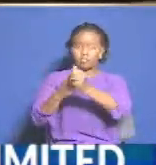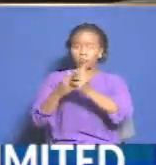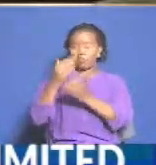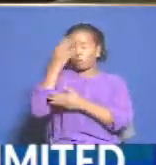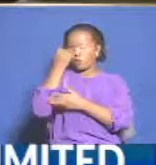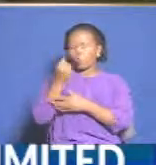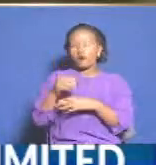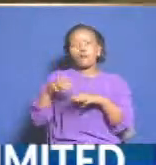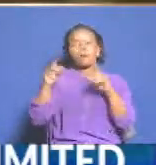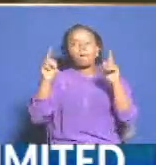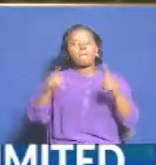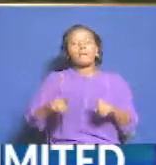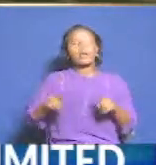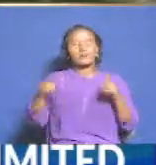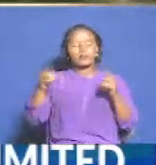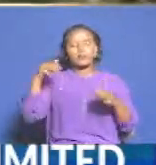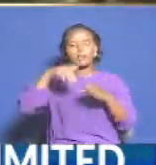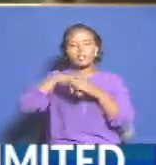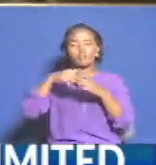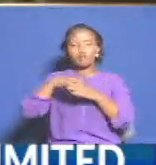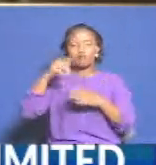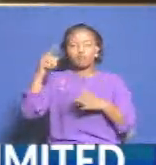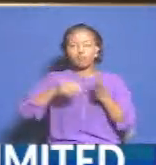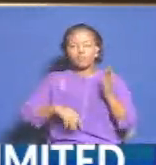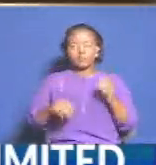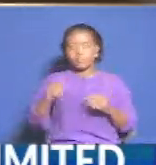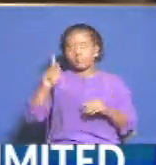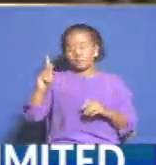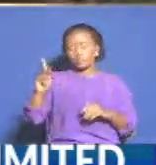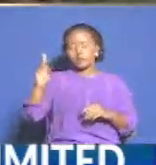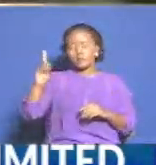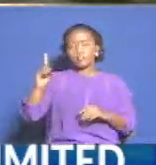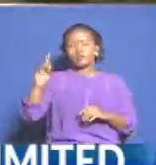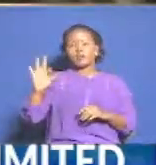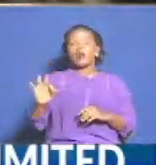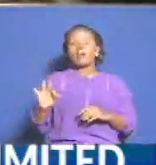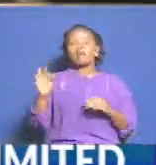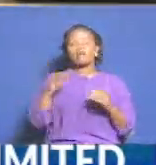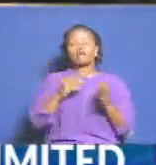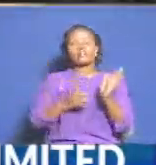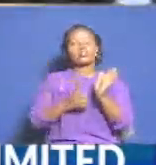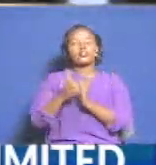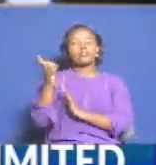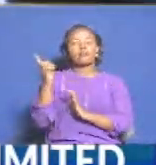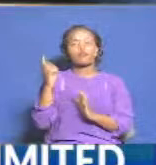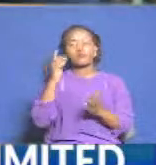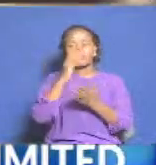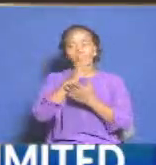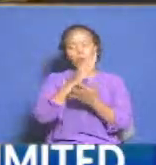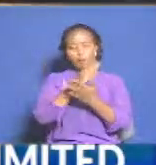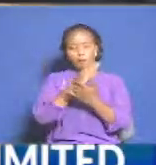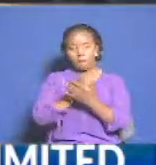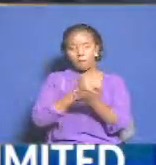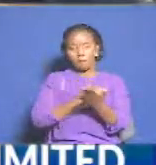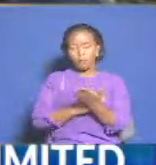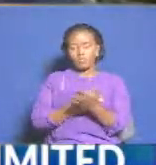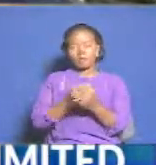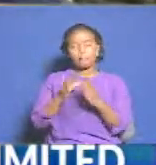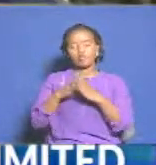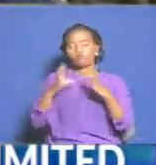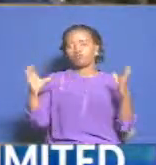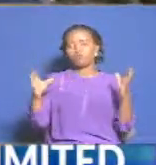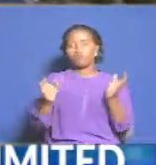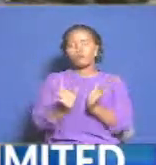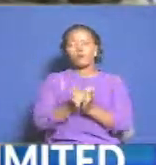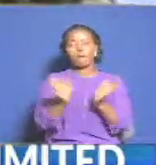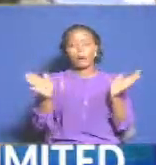need to involve the Kenya Defense Forces in the development of this great republic.